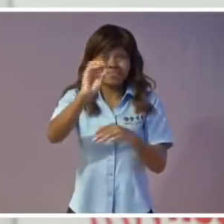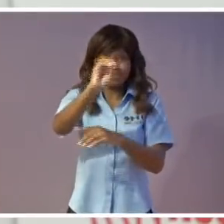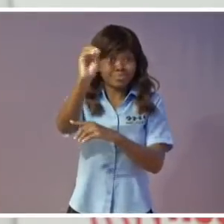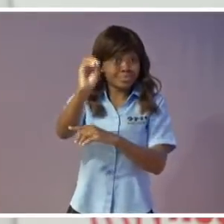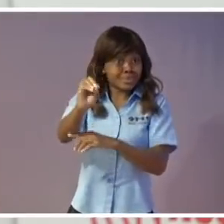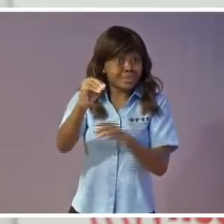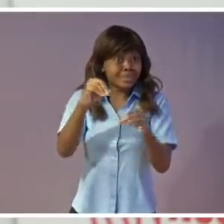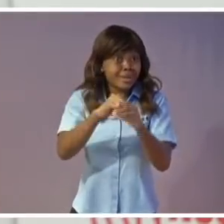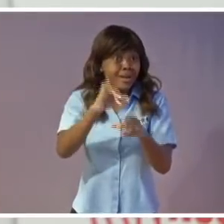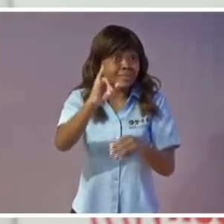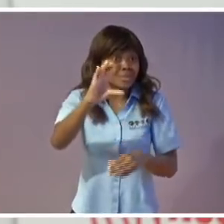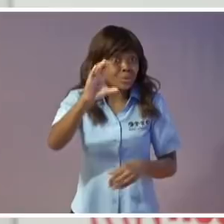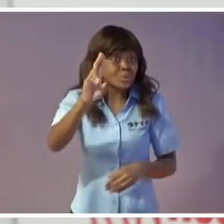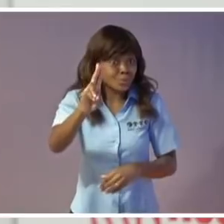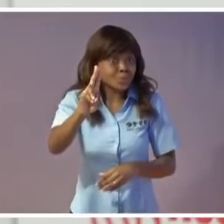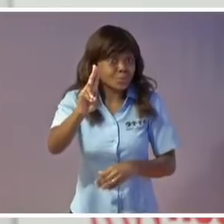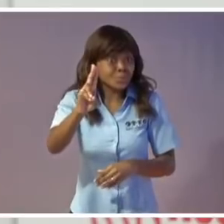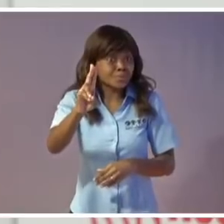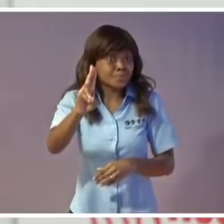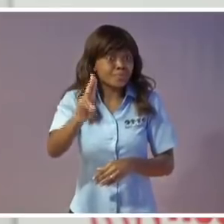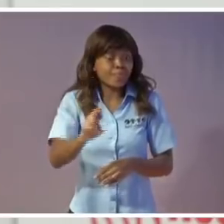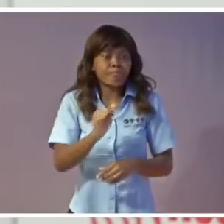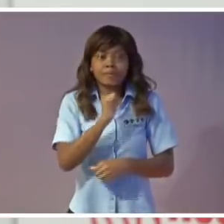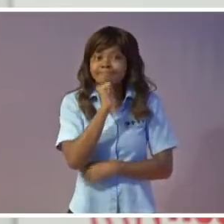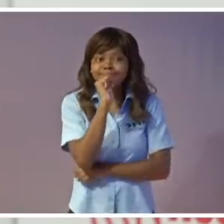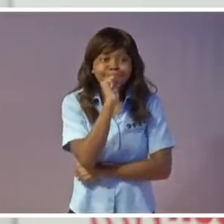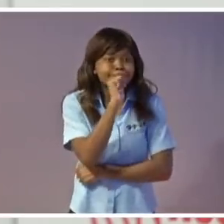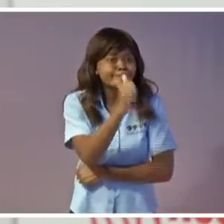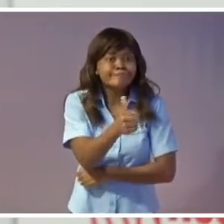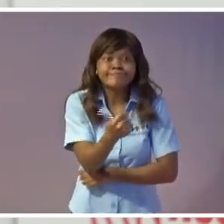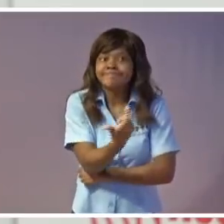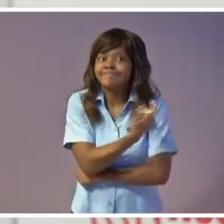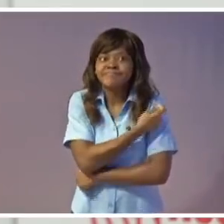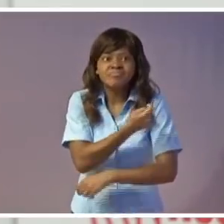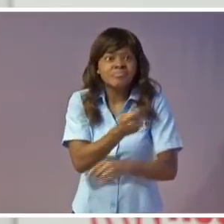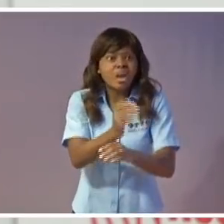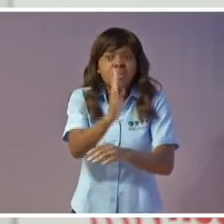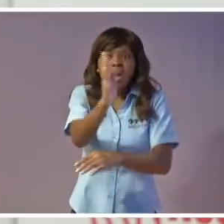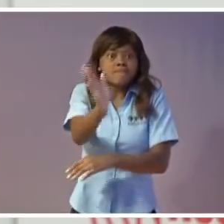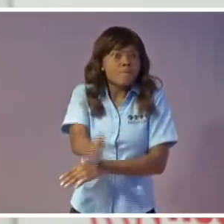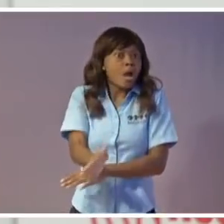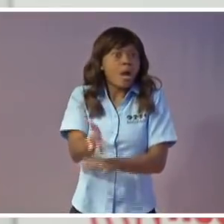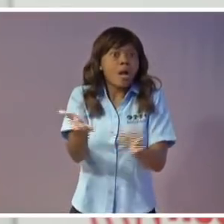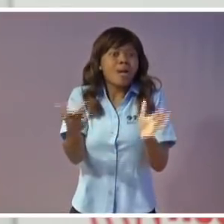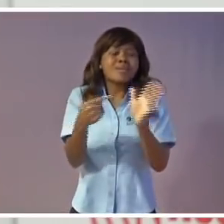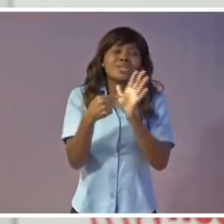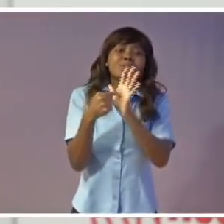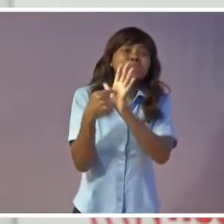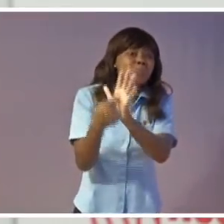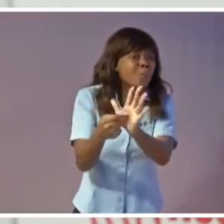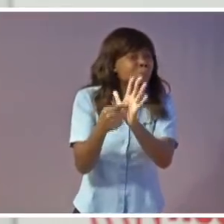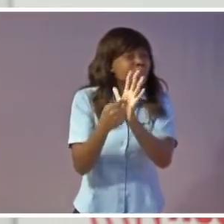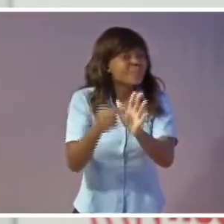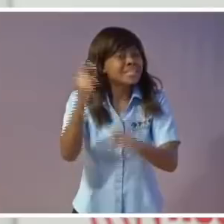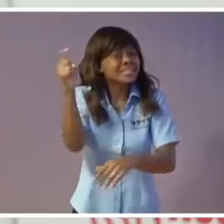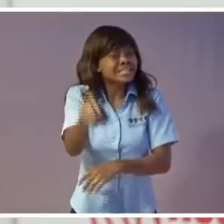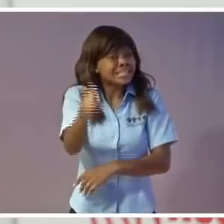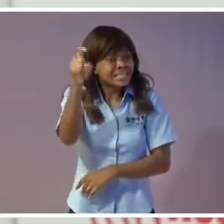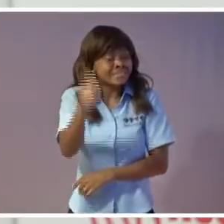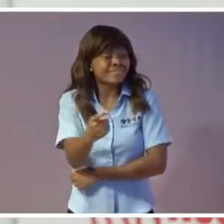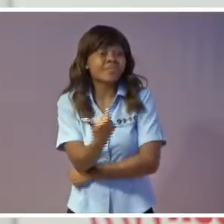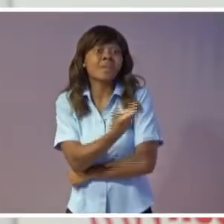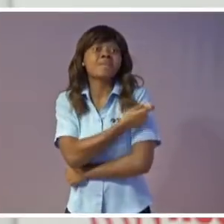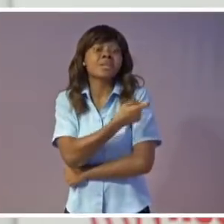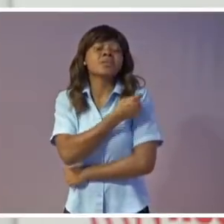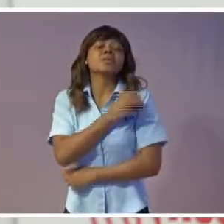this underscores and emphasizes the need for vaccination. I'd like to now provide some information and share